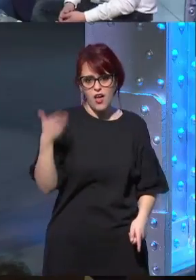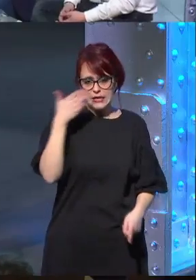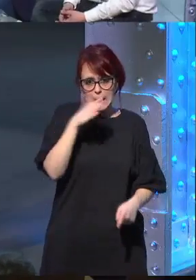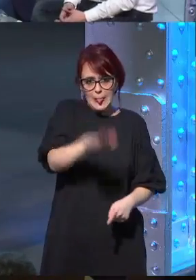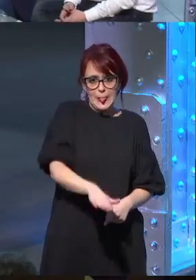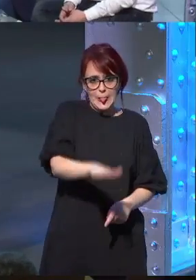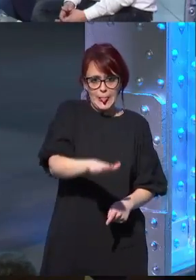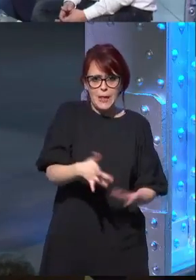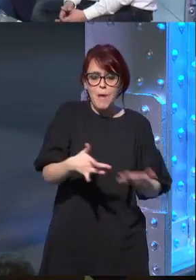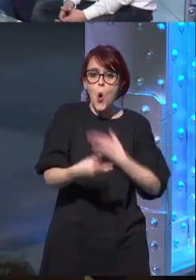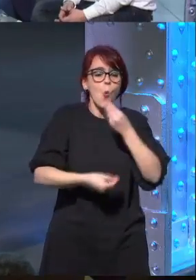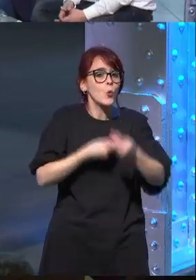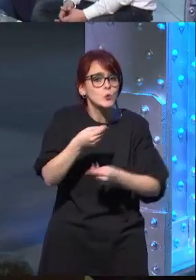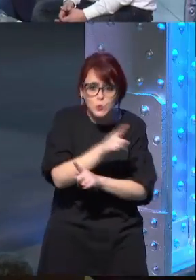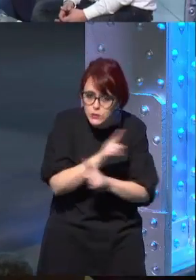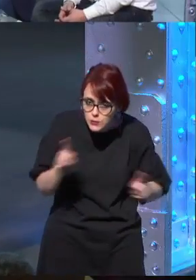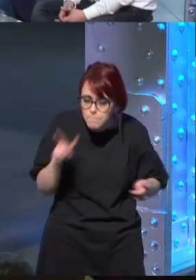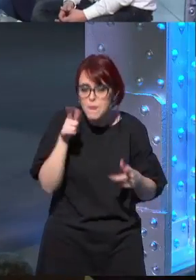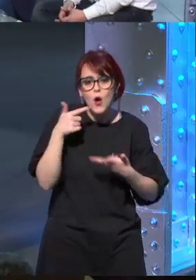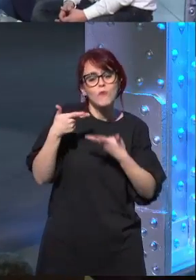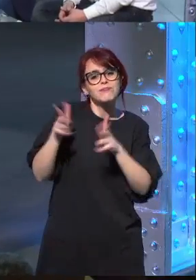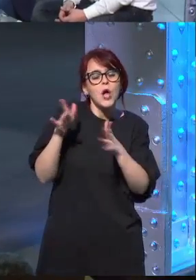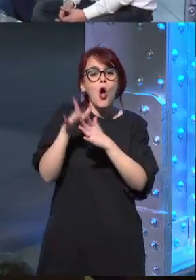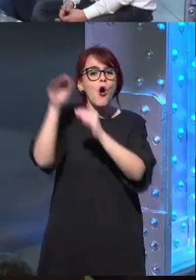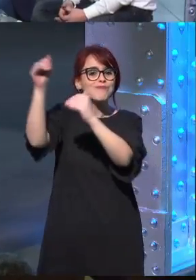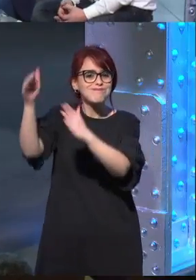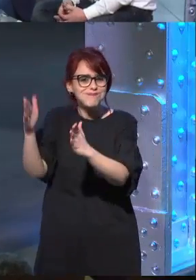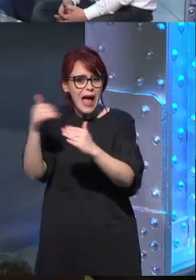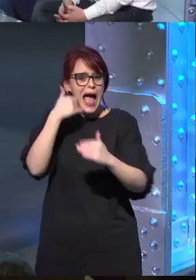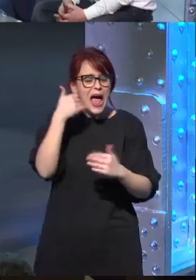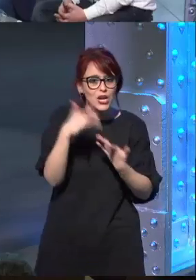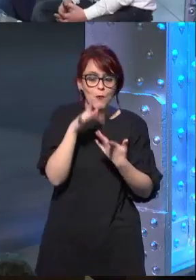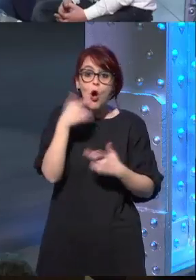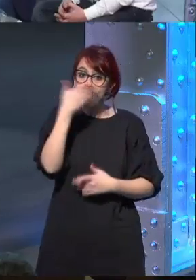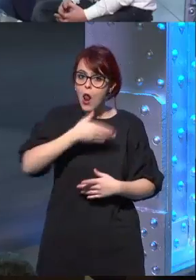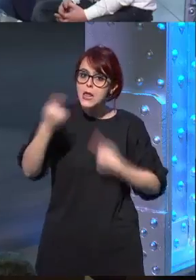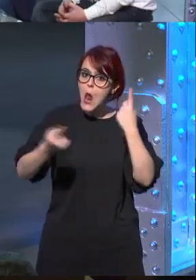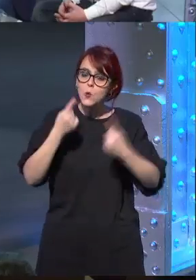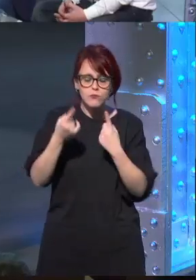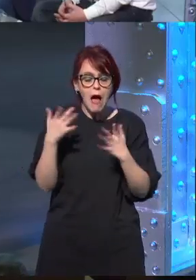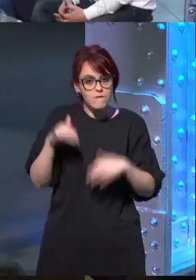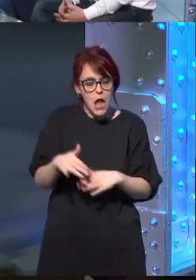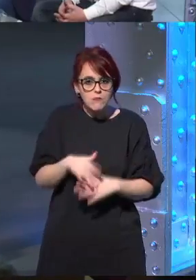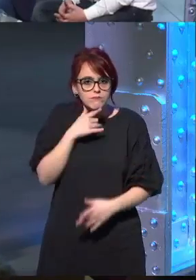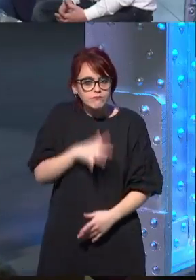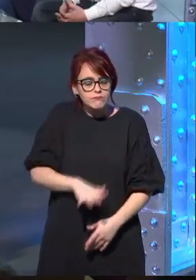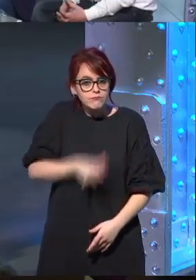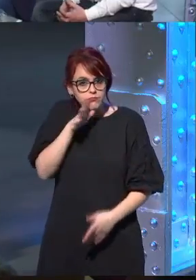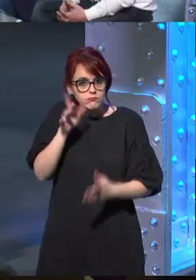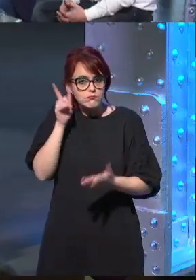they are old enough, and it's not like in the school or primary school where you need to put